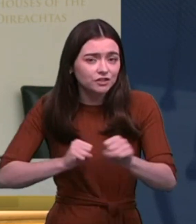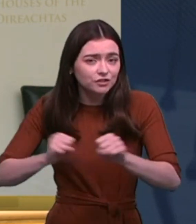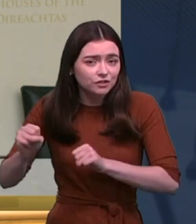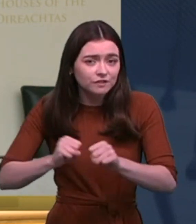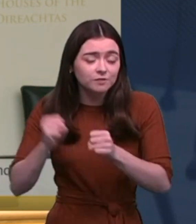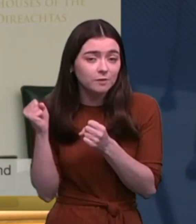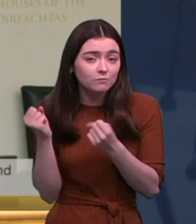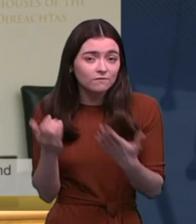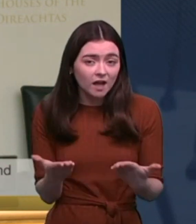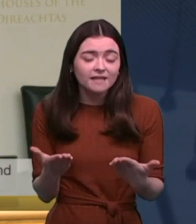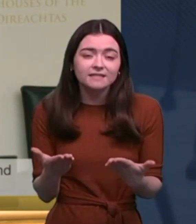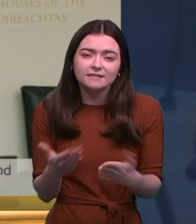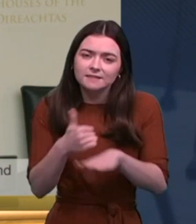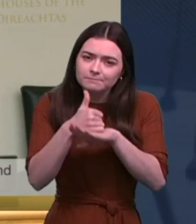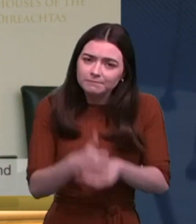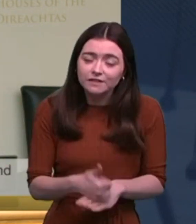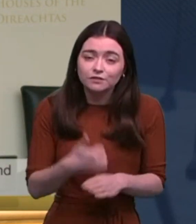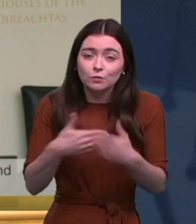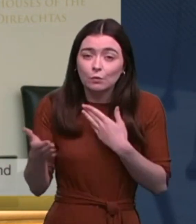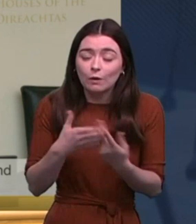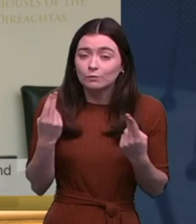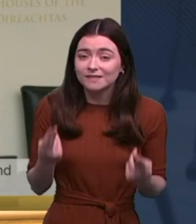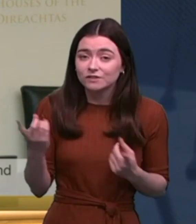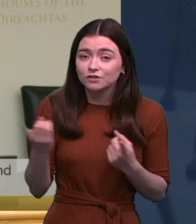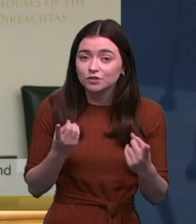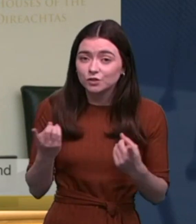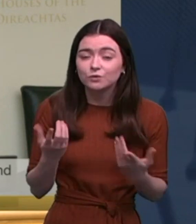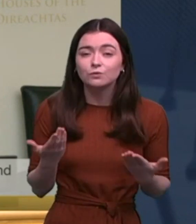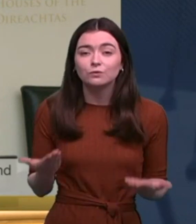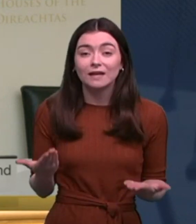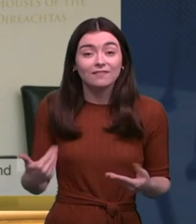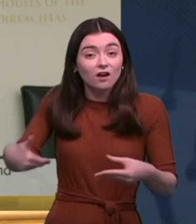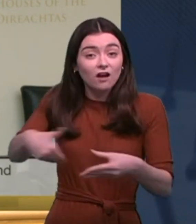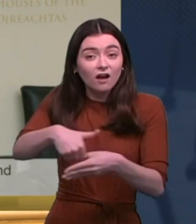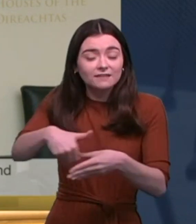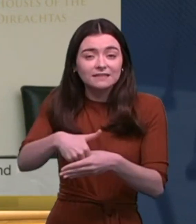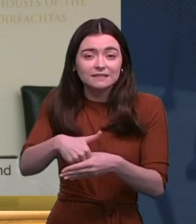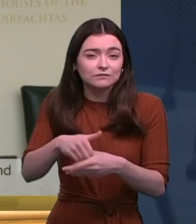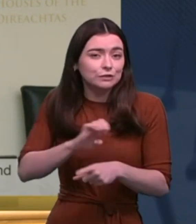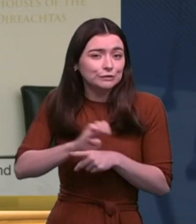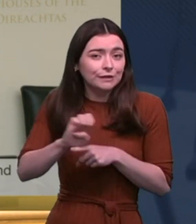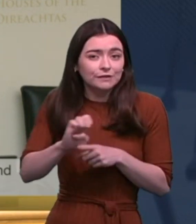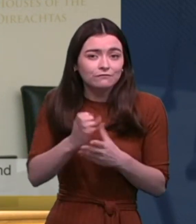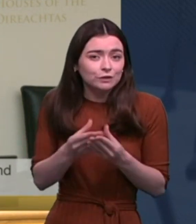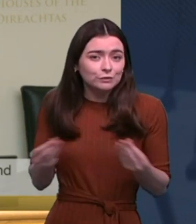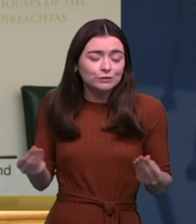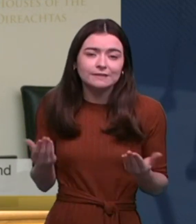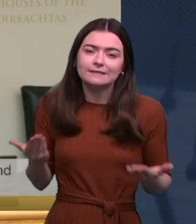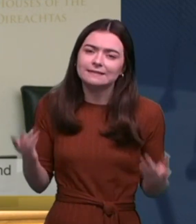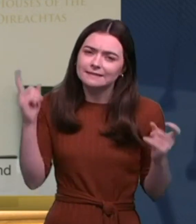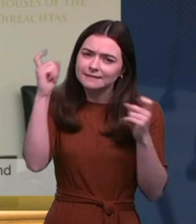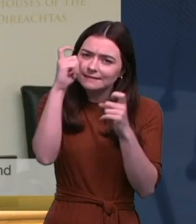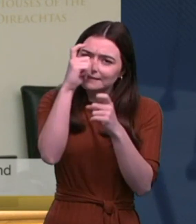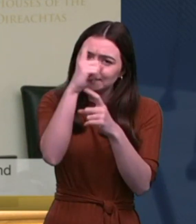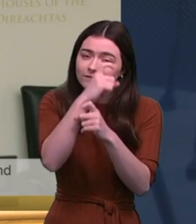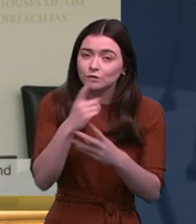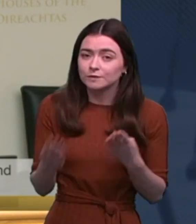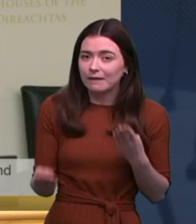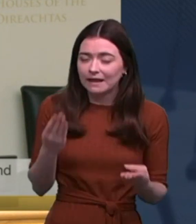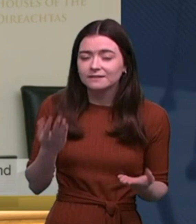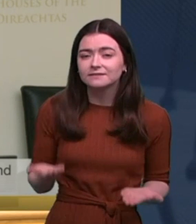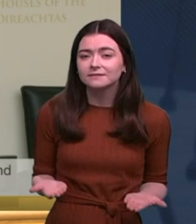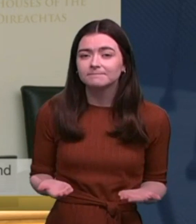services are the core of what we should be doing. That, in the context of scarce resources, it is a difficult balancing act, and